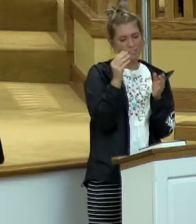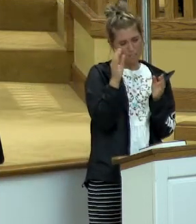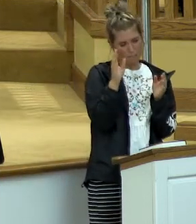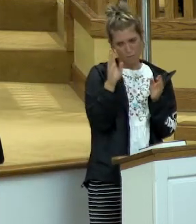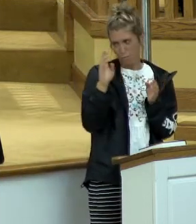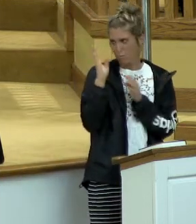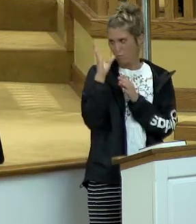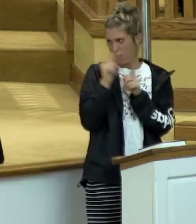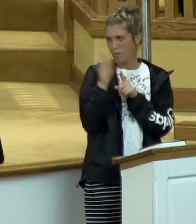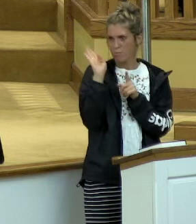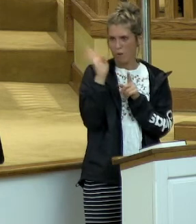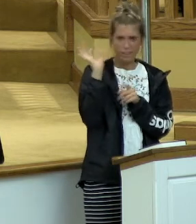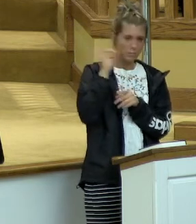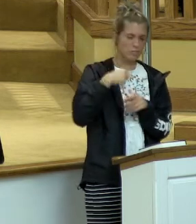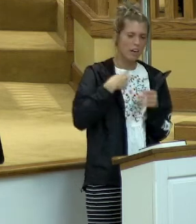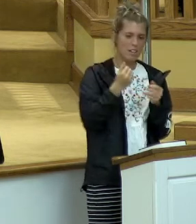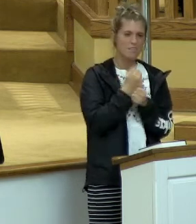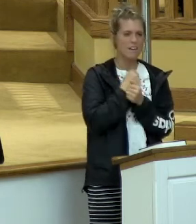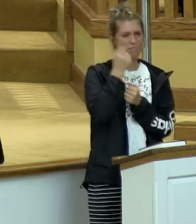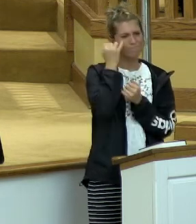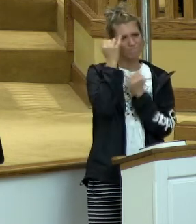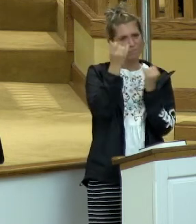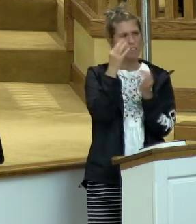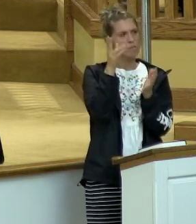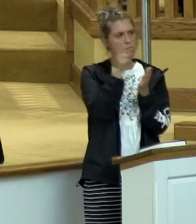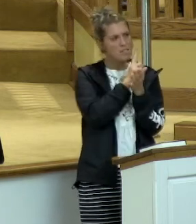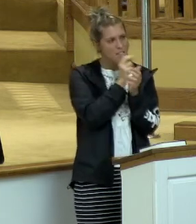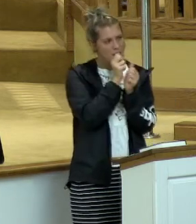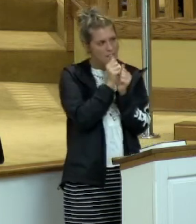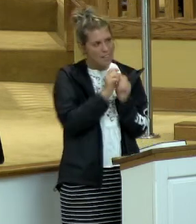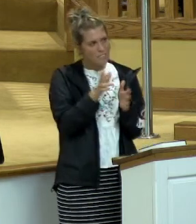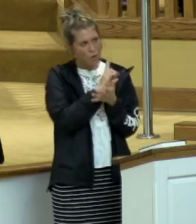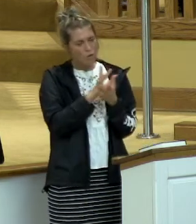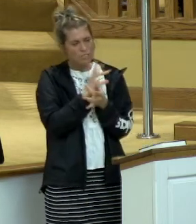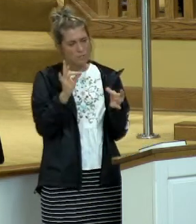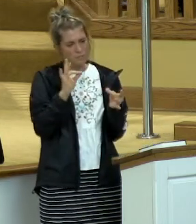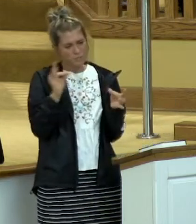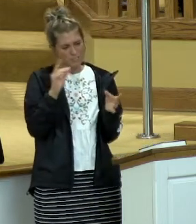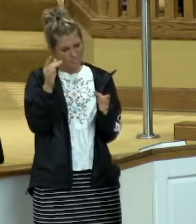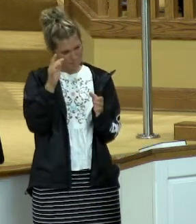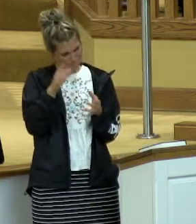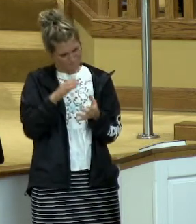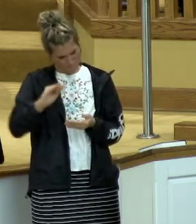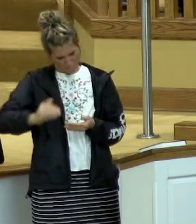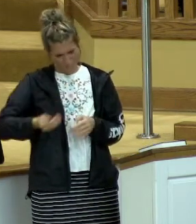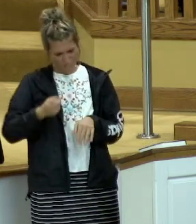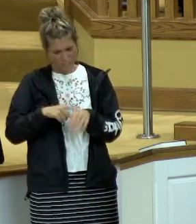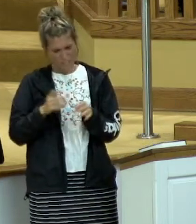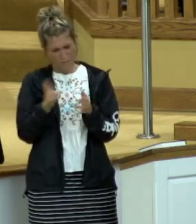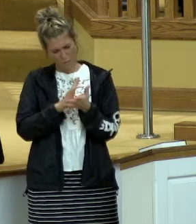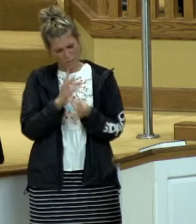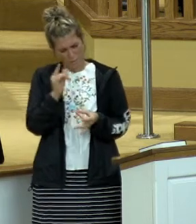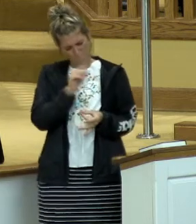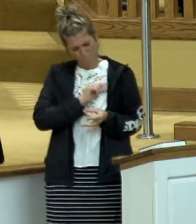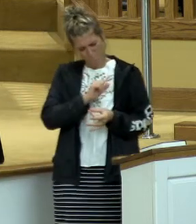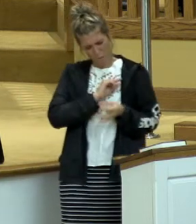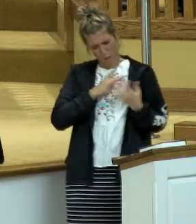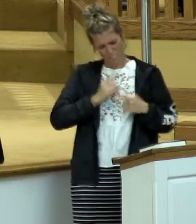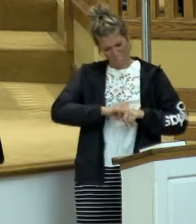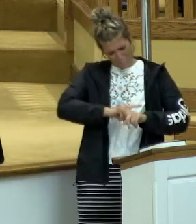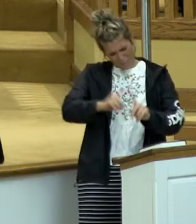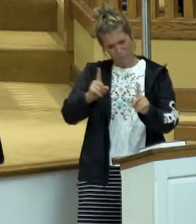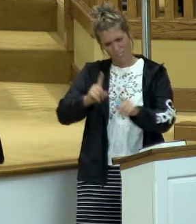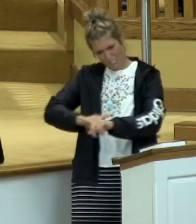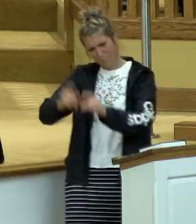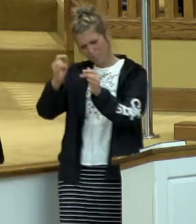Saturday, I love to think of this concept that the blessed Holy Spirit flooded the invitation time. And he speaks to all the individuals differently.